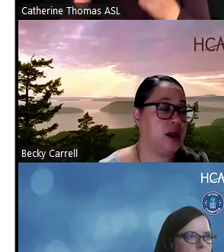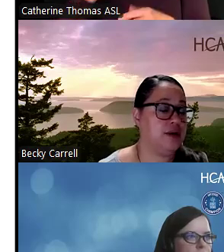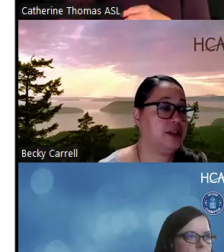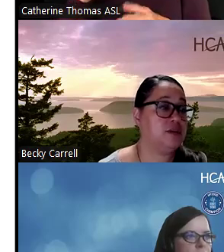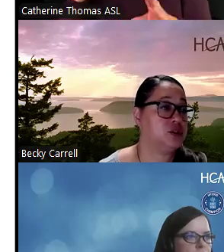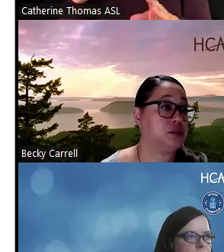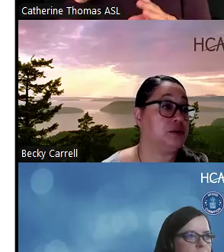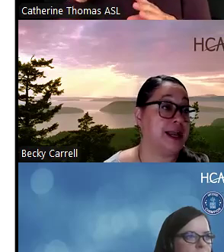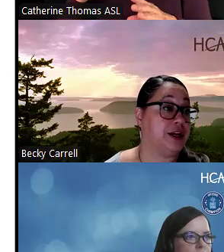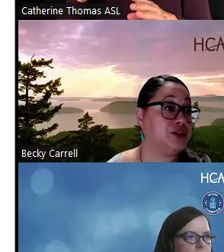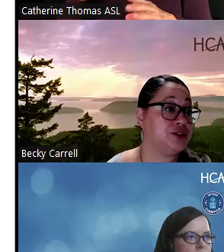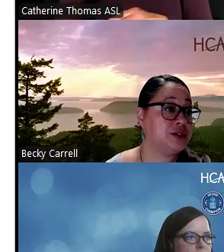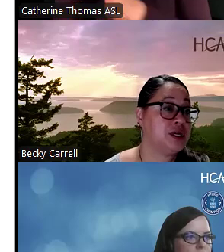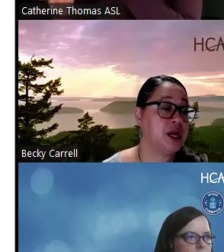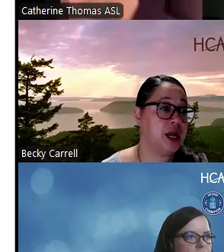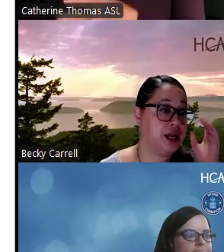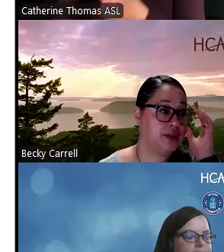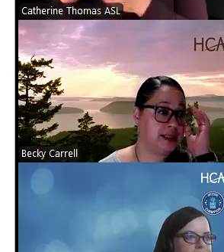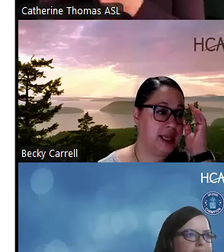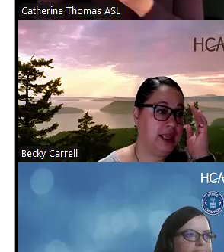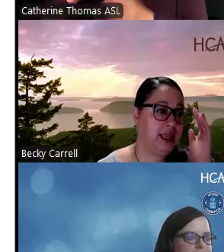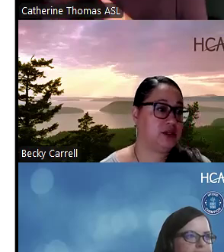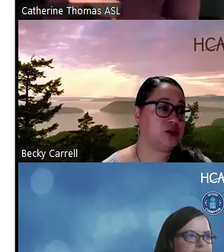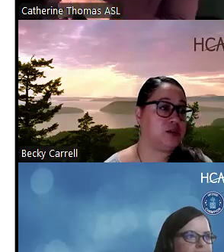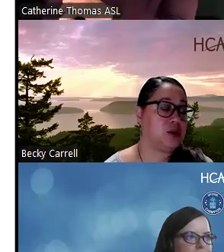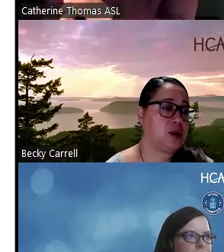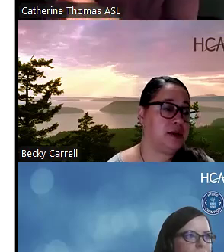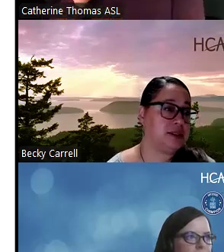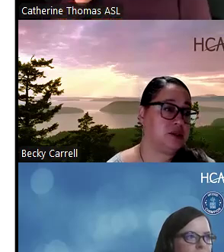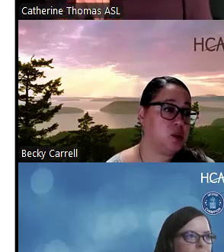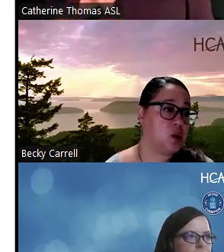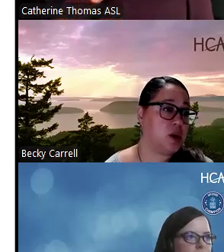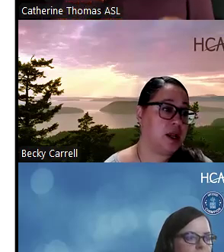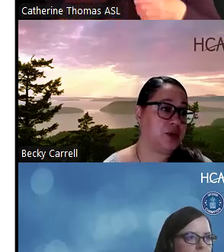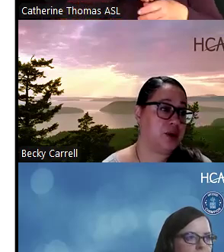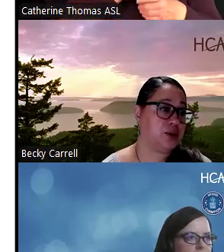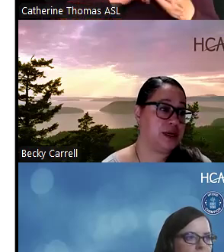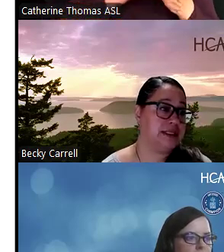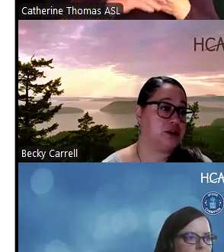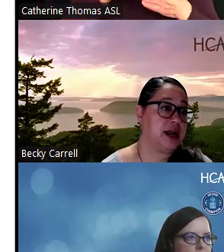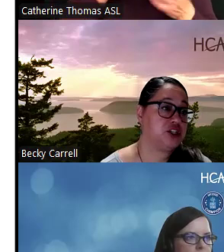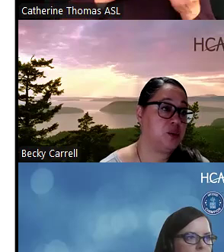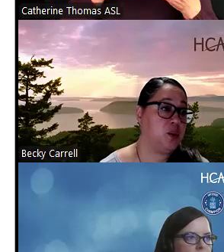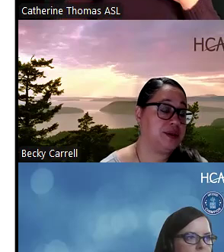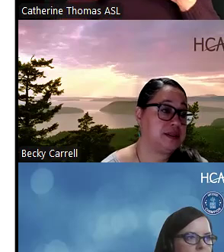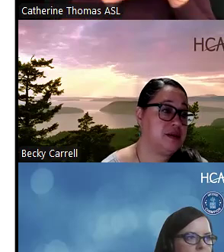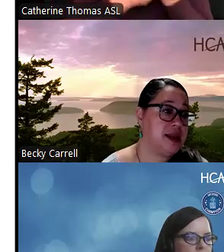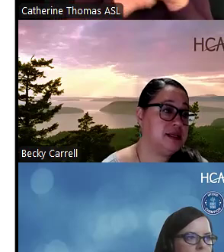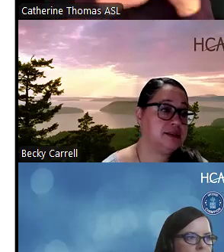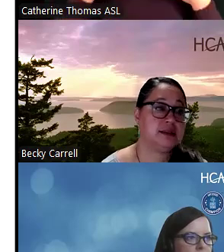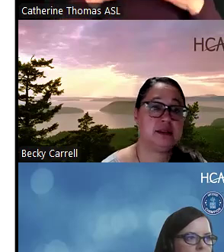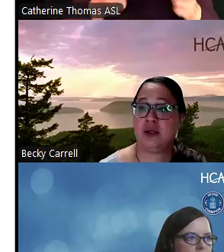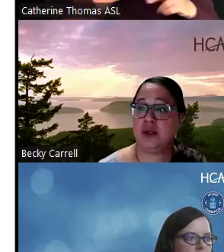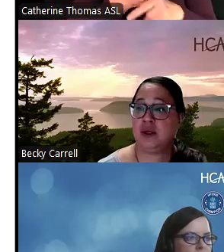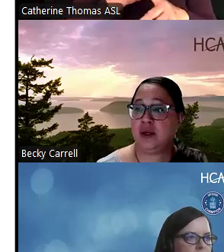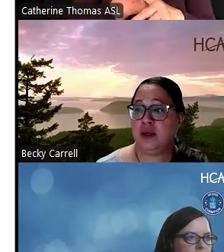or available to providers. That's a internal program to support healthcare authorities' interaction with its